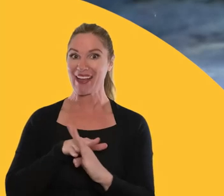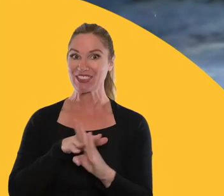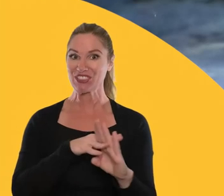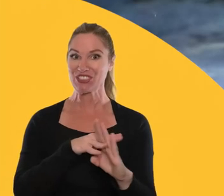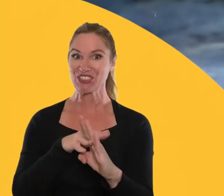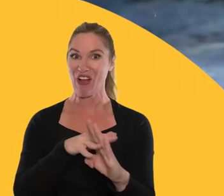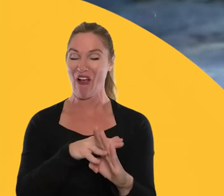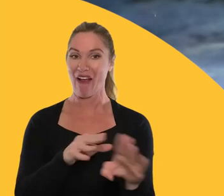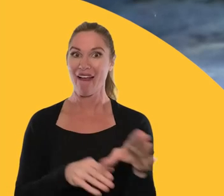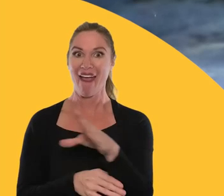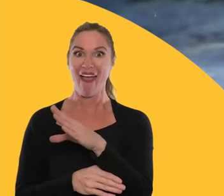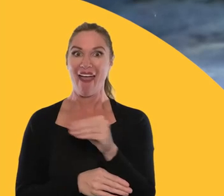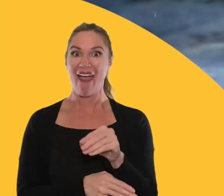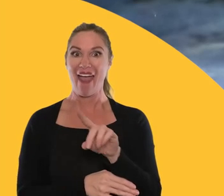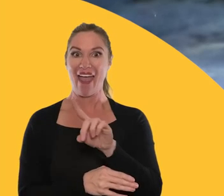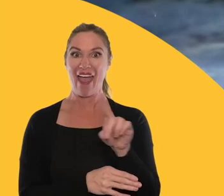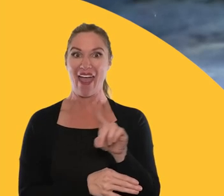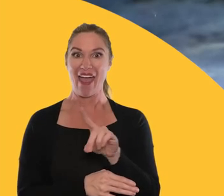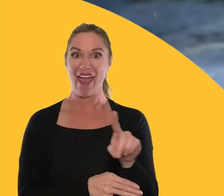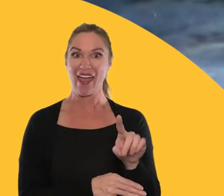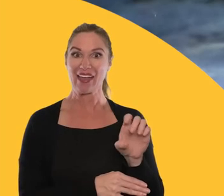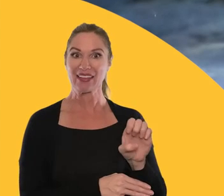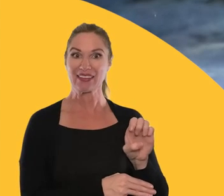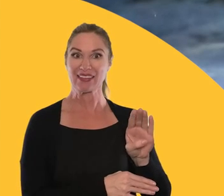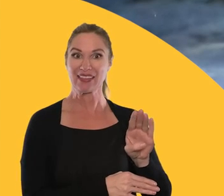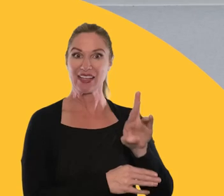and zebra shark.